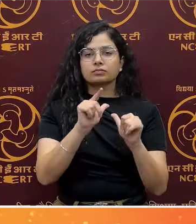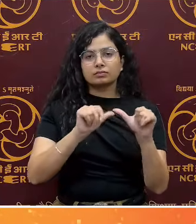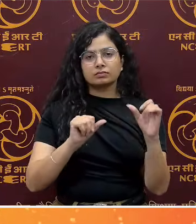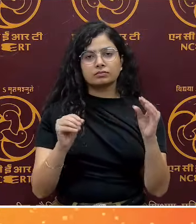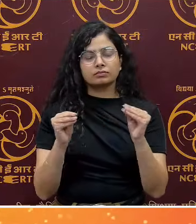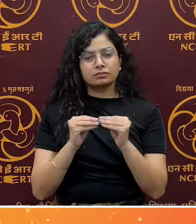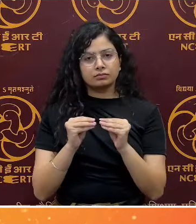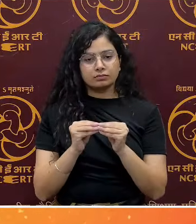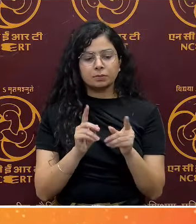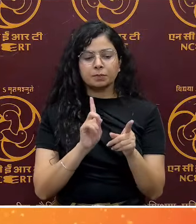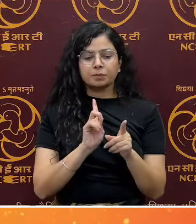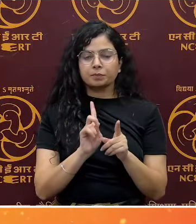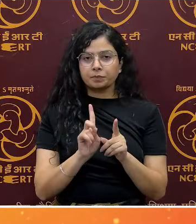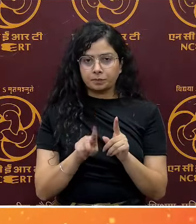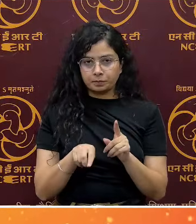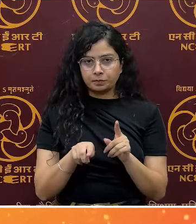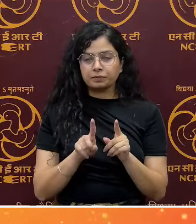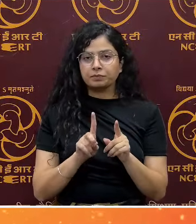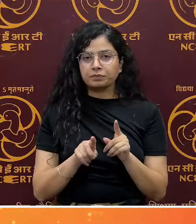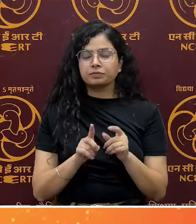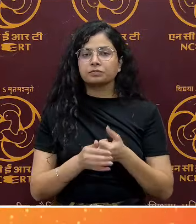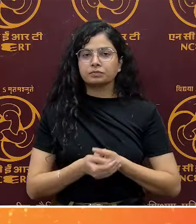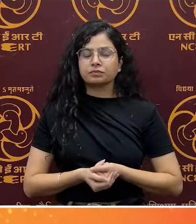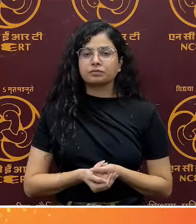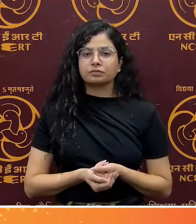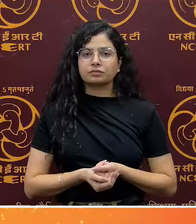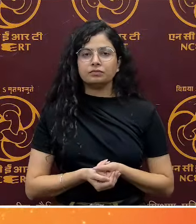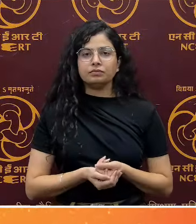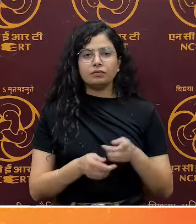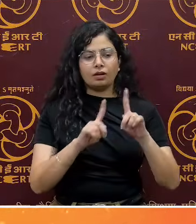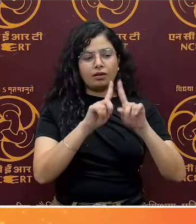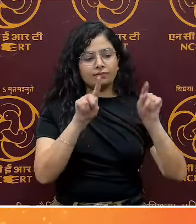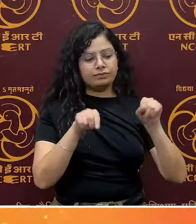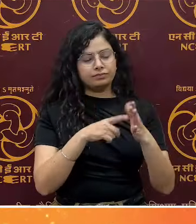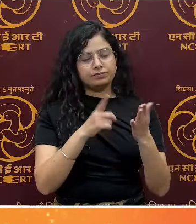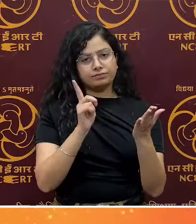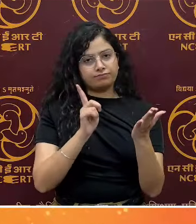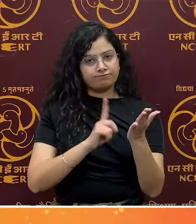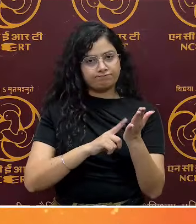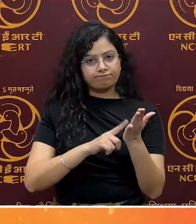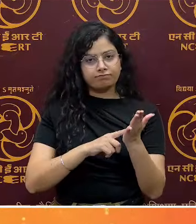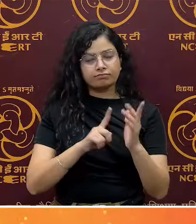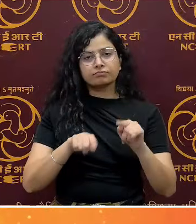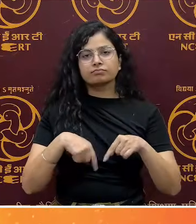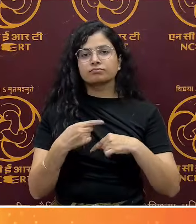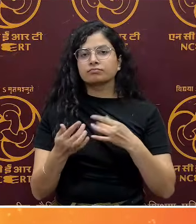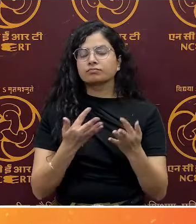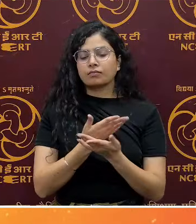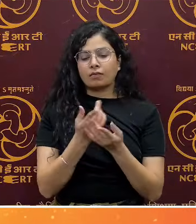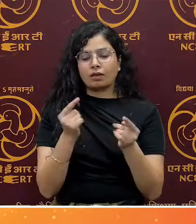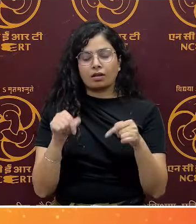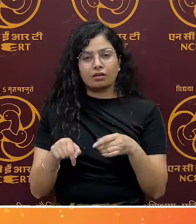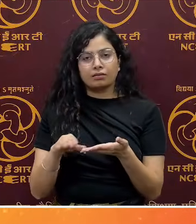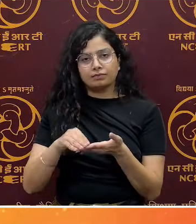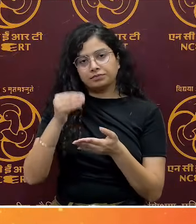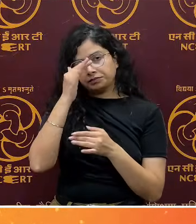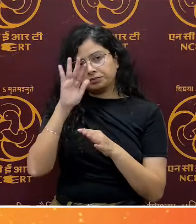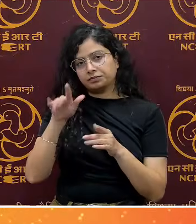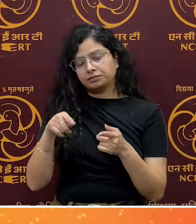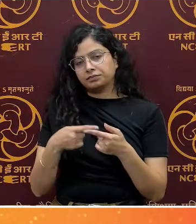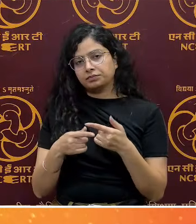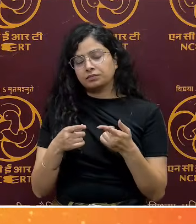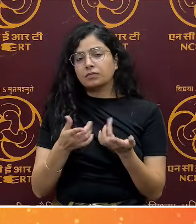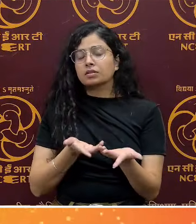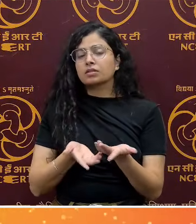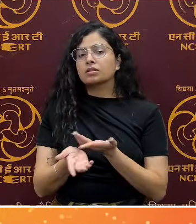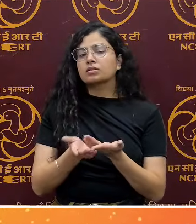we will click on it, and this is the home page of the virtual labs vertical of Diksha. Today we are going to talk